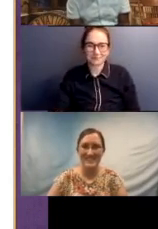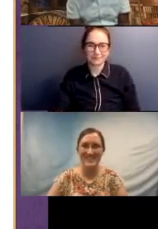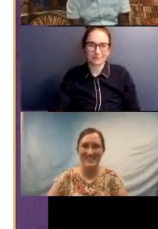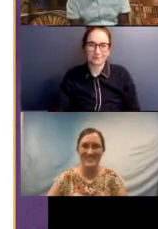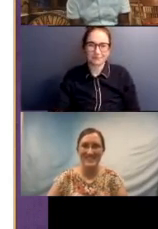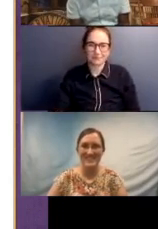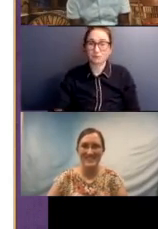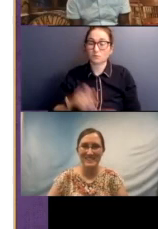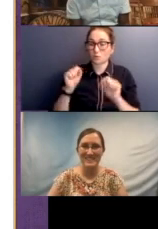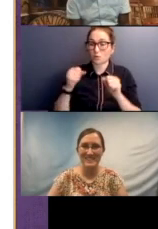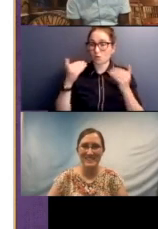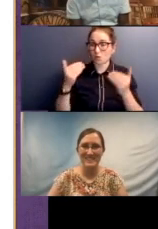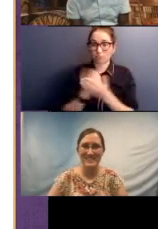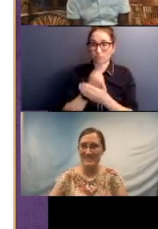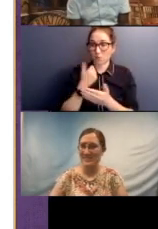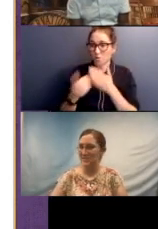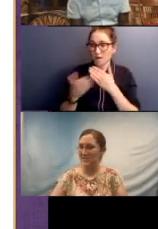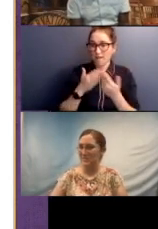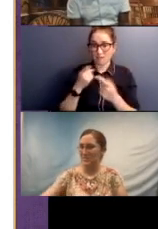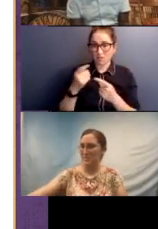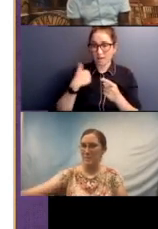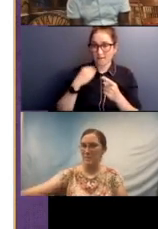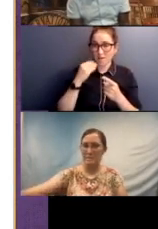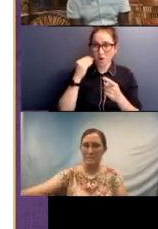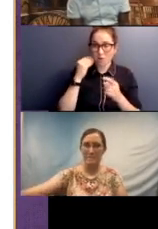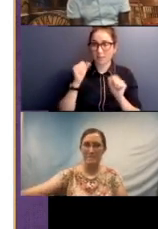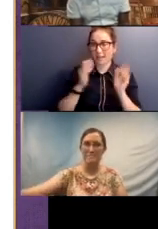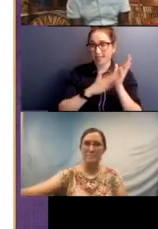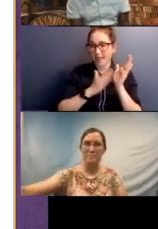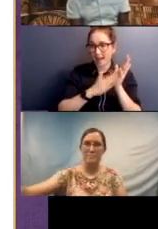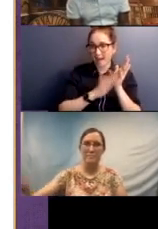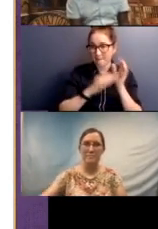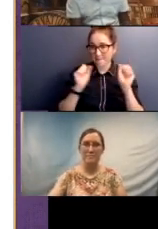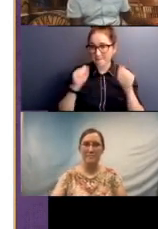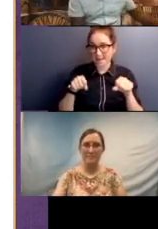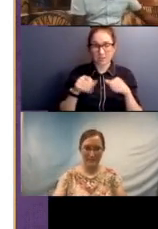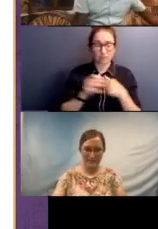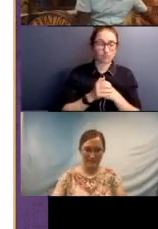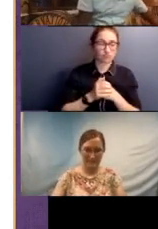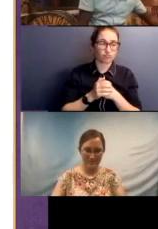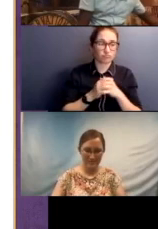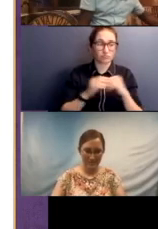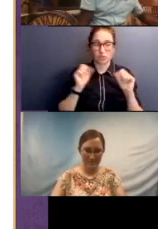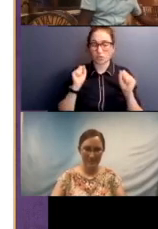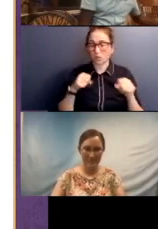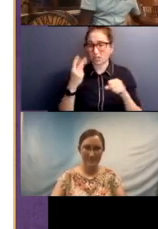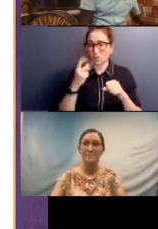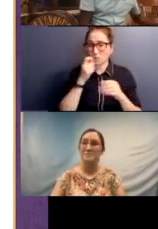So you can grab any household instrument you have. You can clap. You can find two